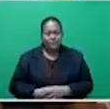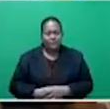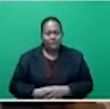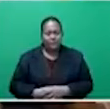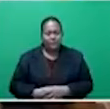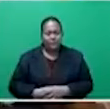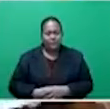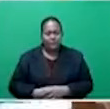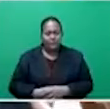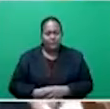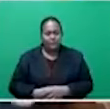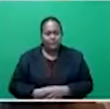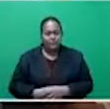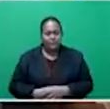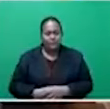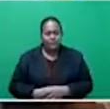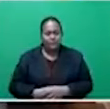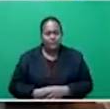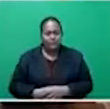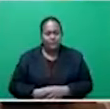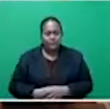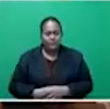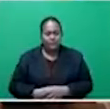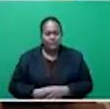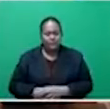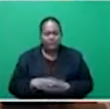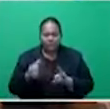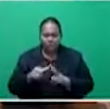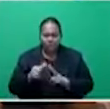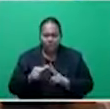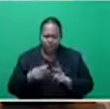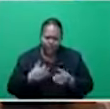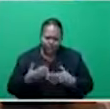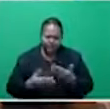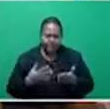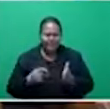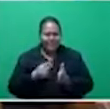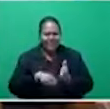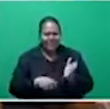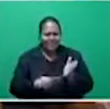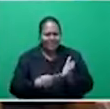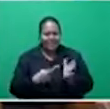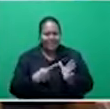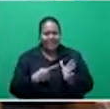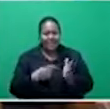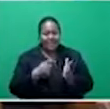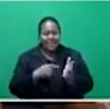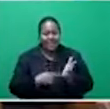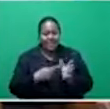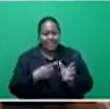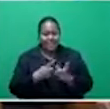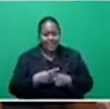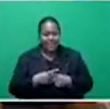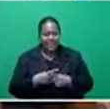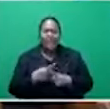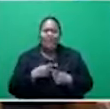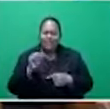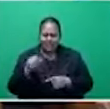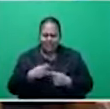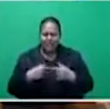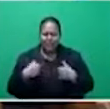I've mentioned the taxation that Honourable Gavoka had mentioned. Of course, we've removed 10%